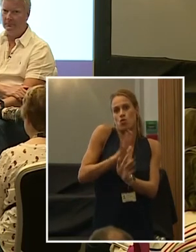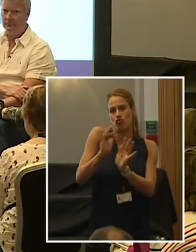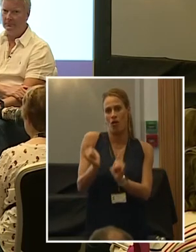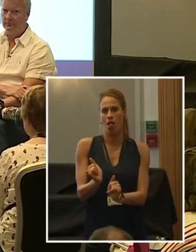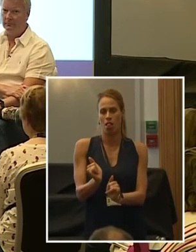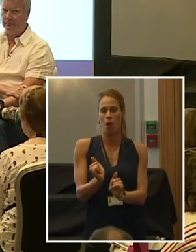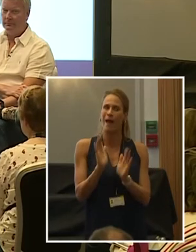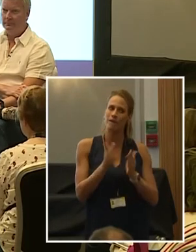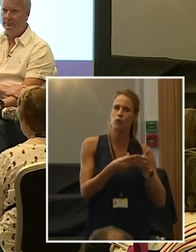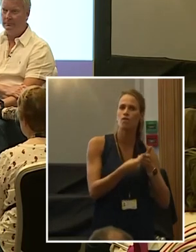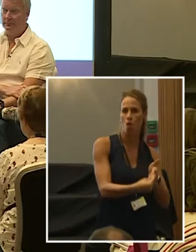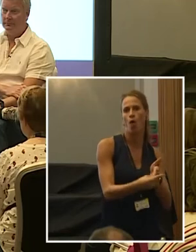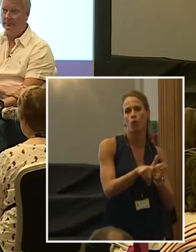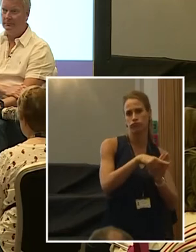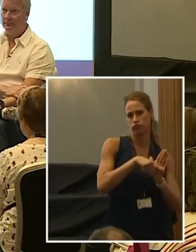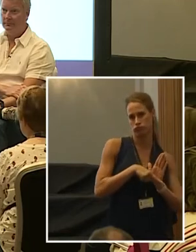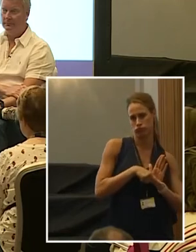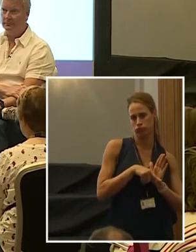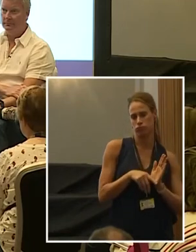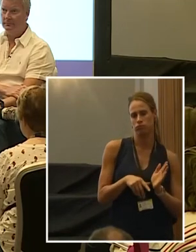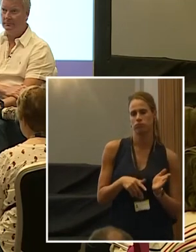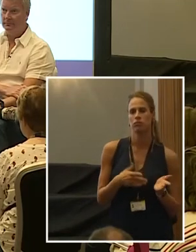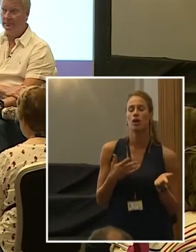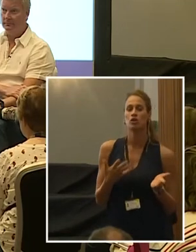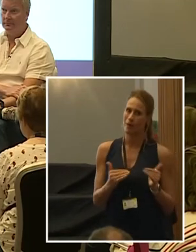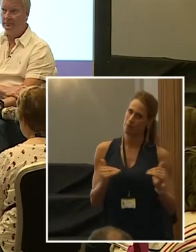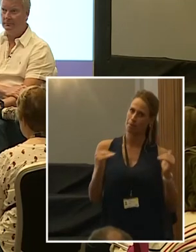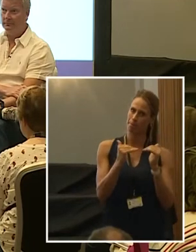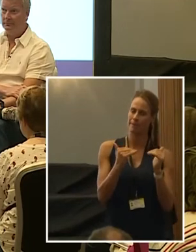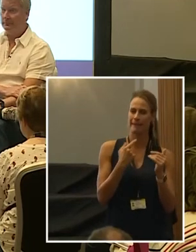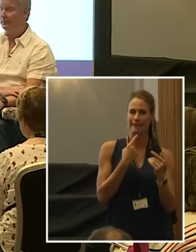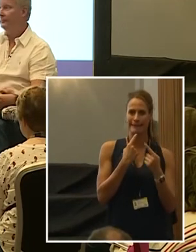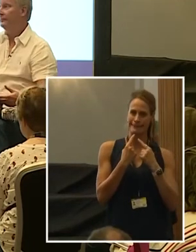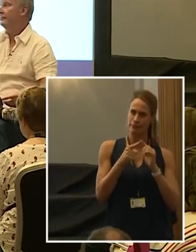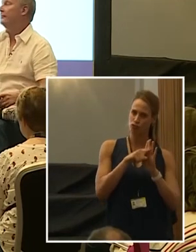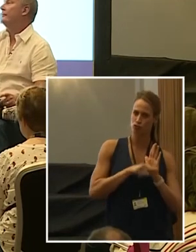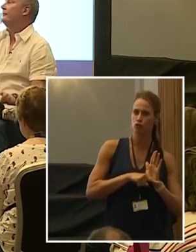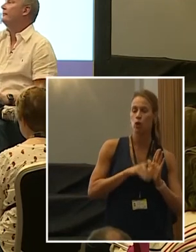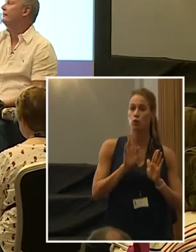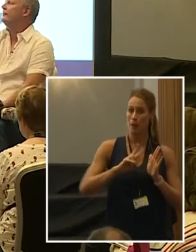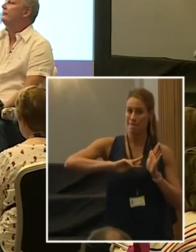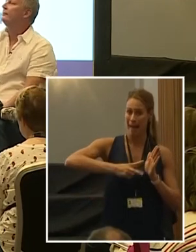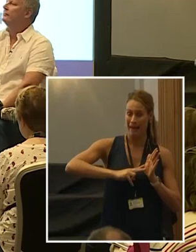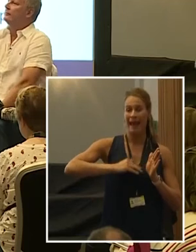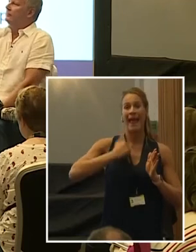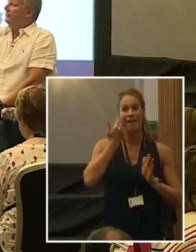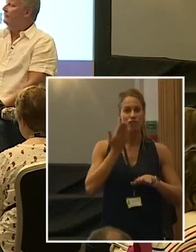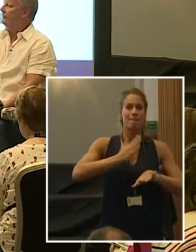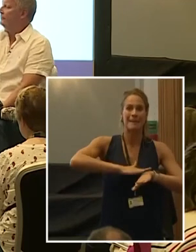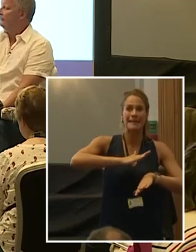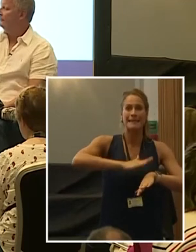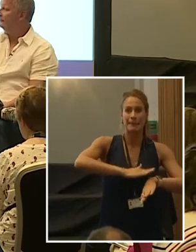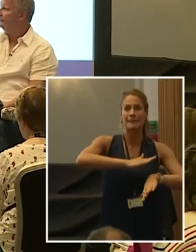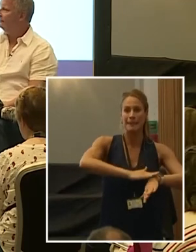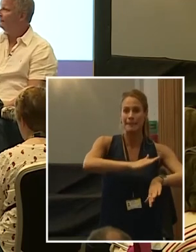them. So we need to adhere to those instructions. So we plan minute by minute what we're going to do on the day. Of